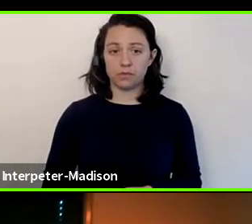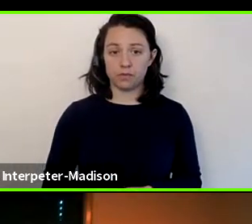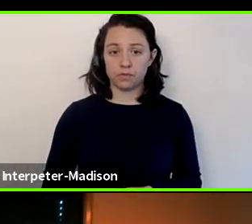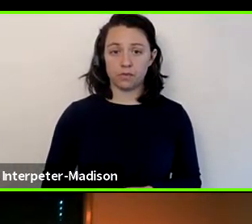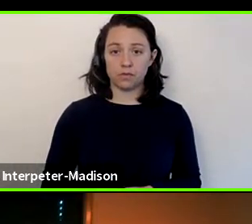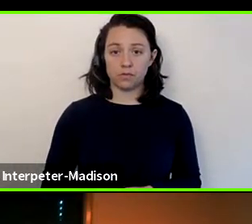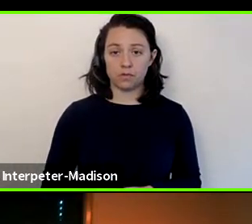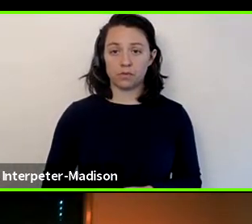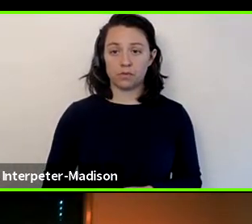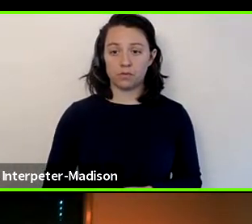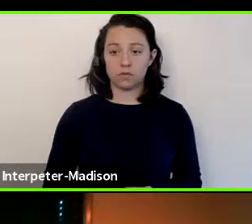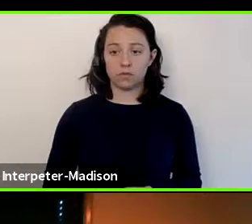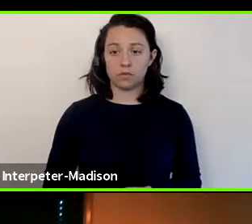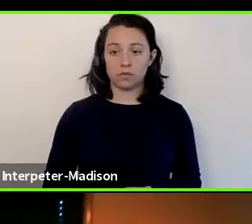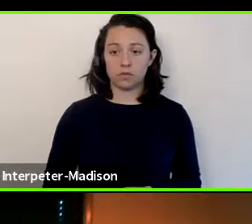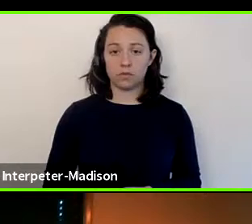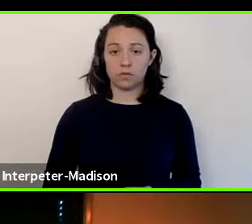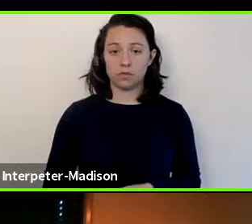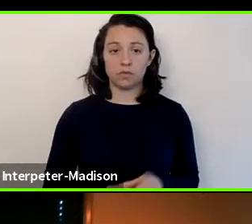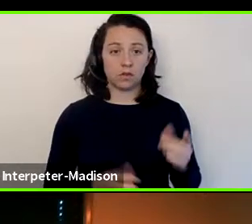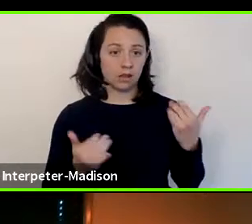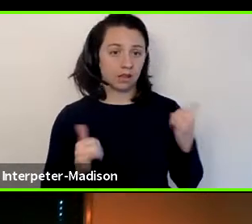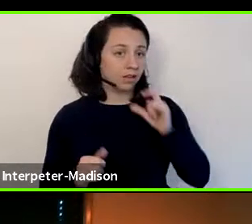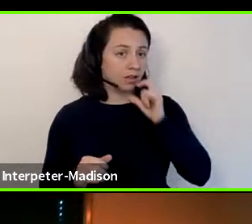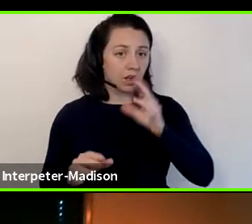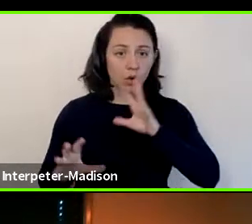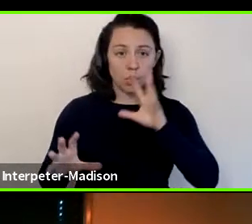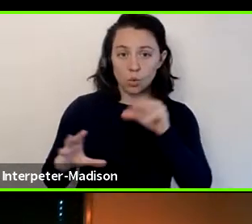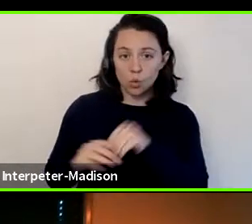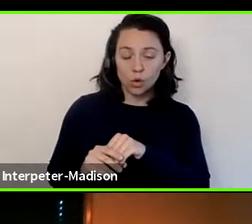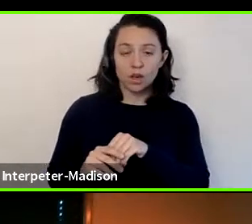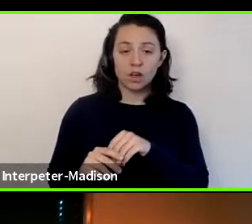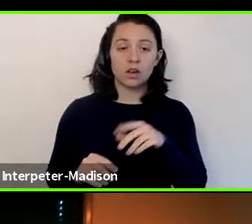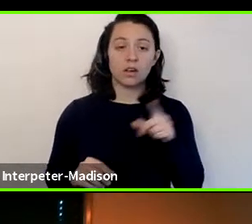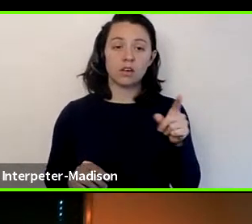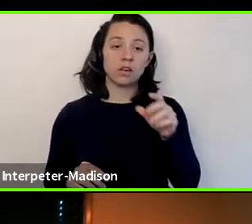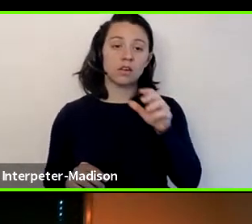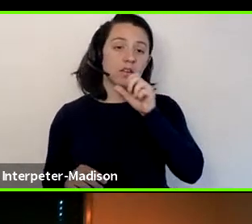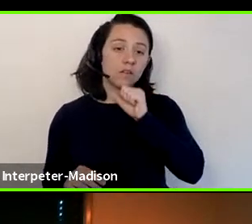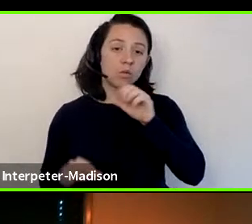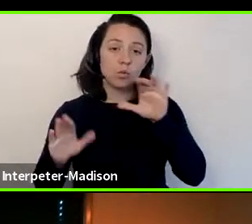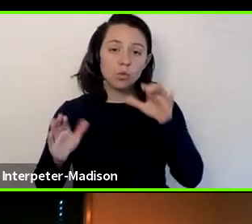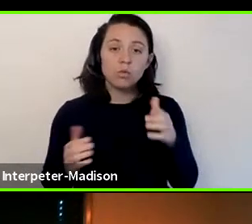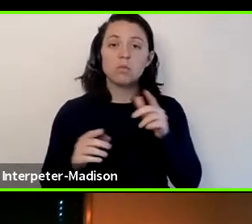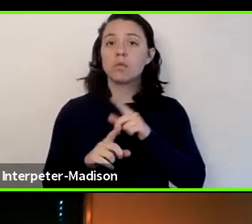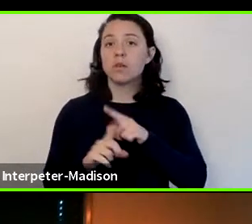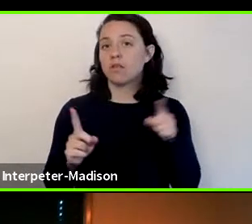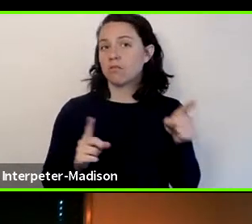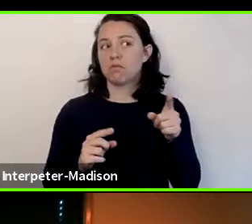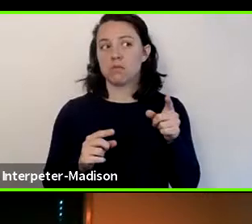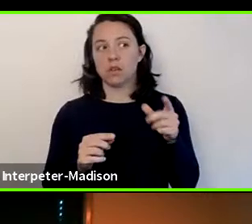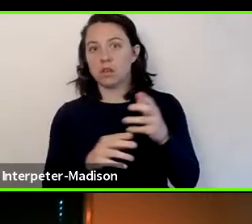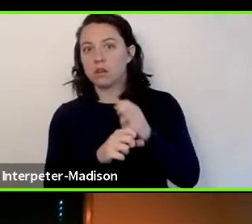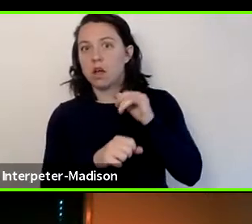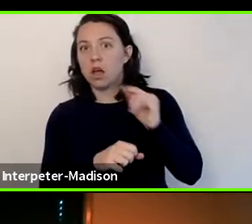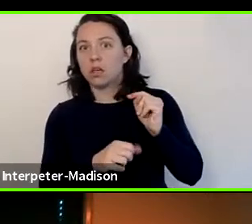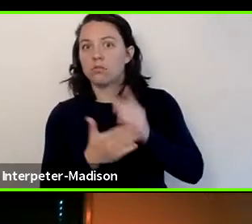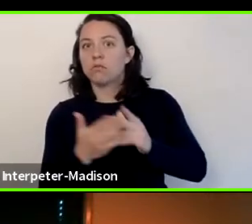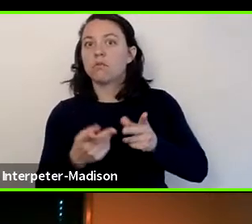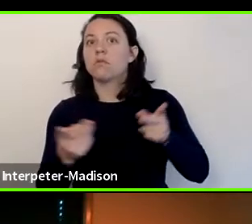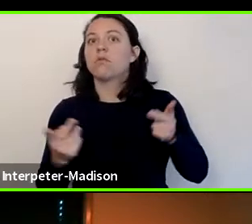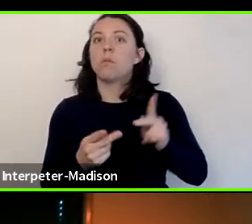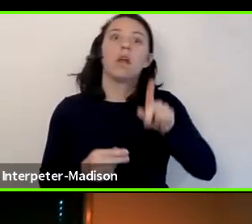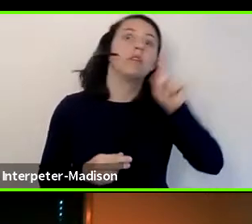not included in the age group, but they managed to get it in somewhere else within the state, which is